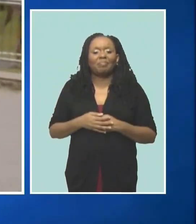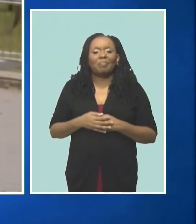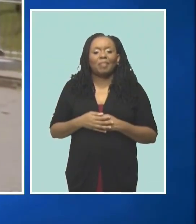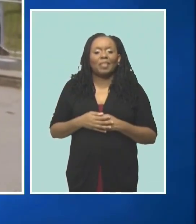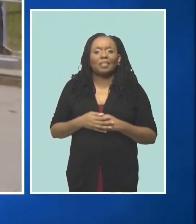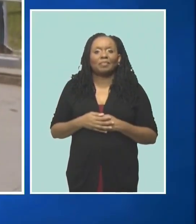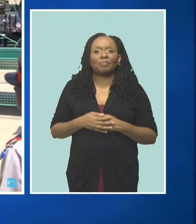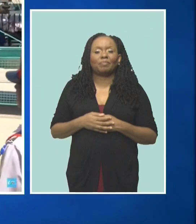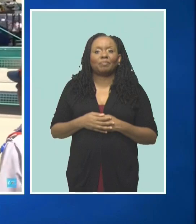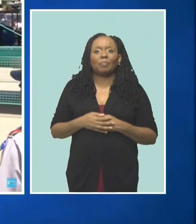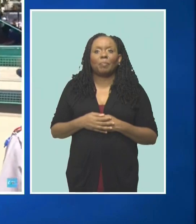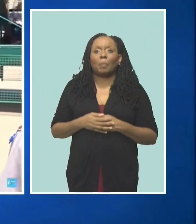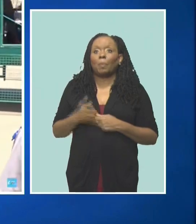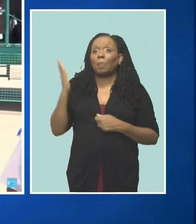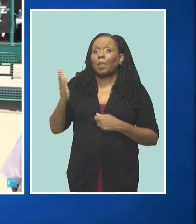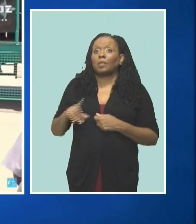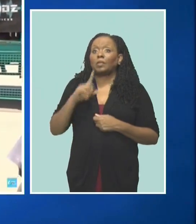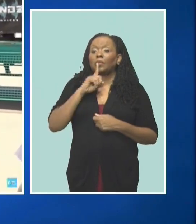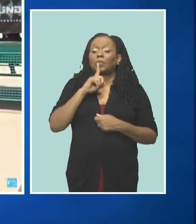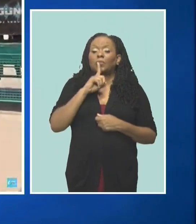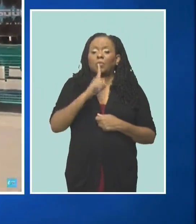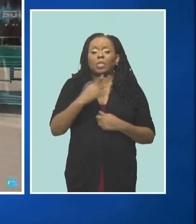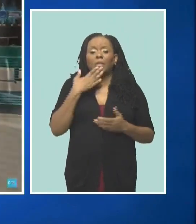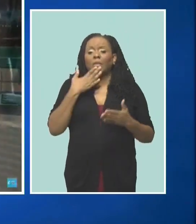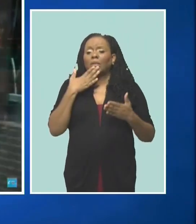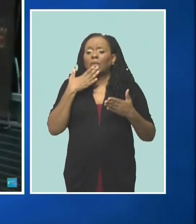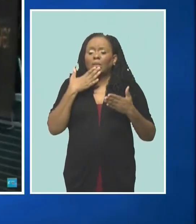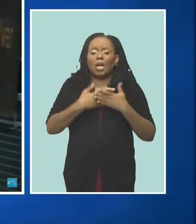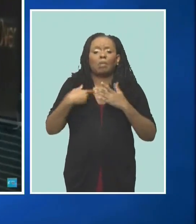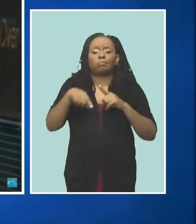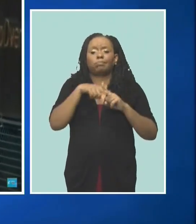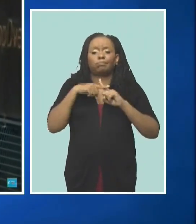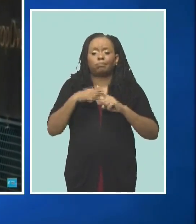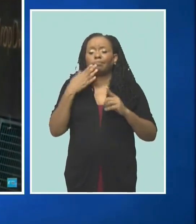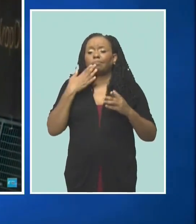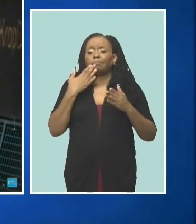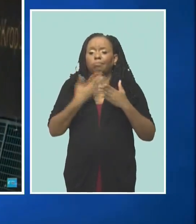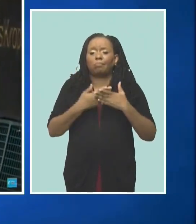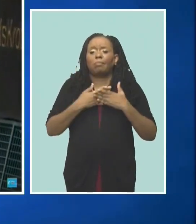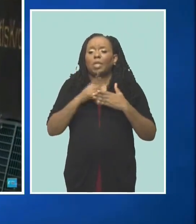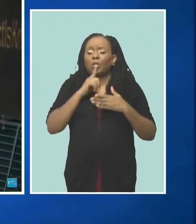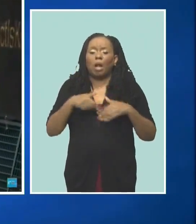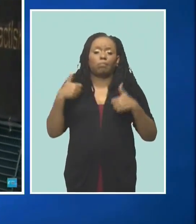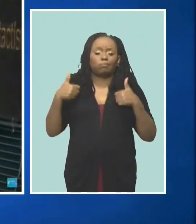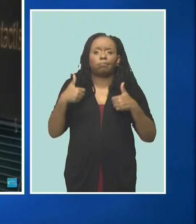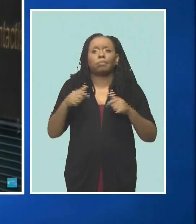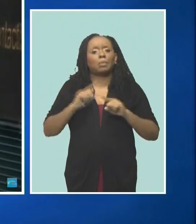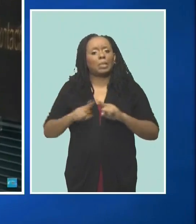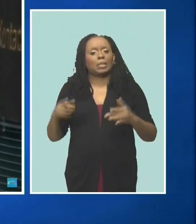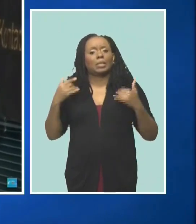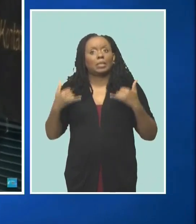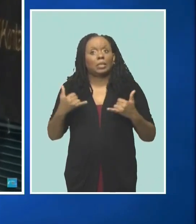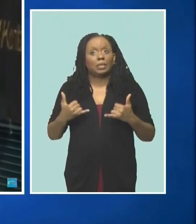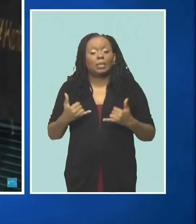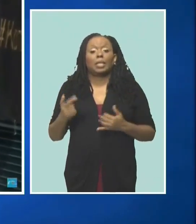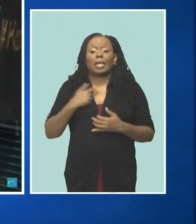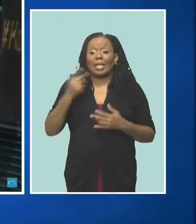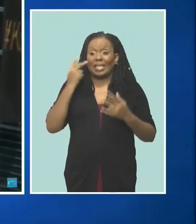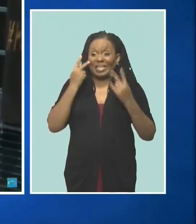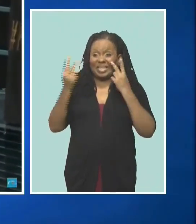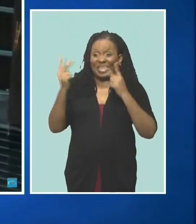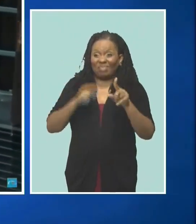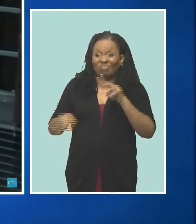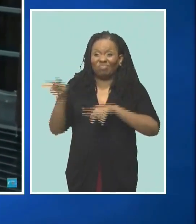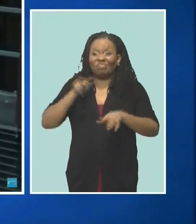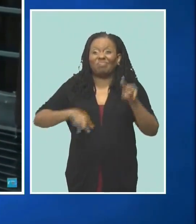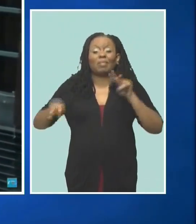good highs. I think there's some things that we can reflect on. But I think today especially what I'm seeing is Bajans